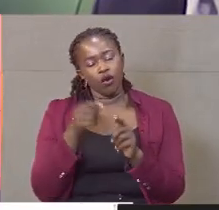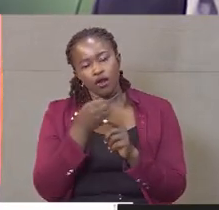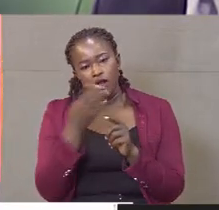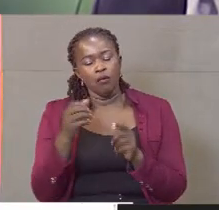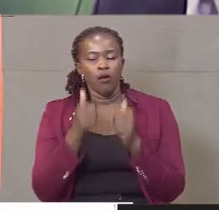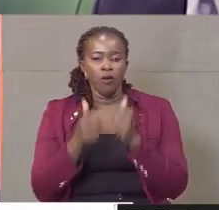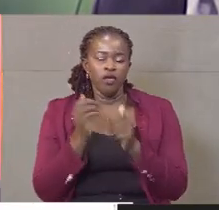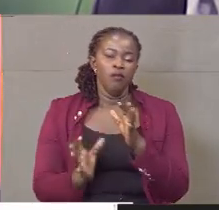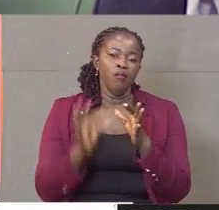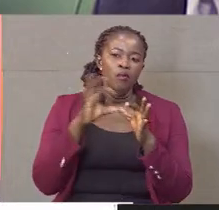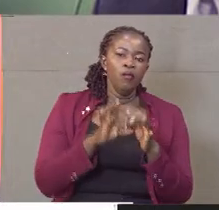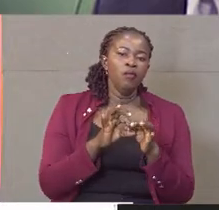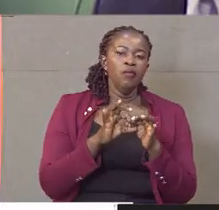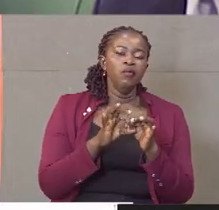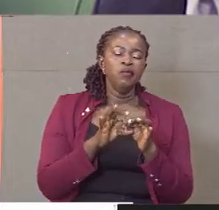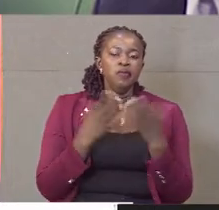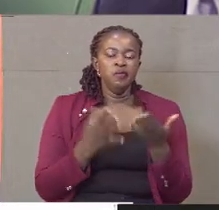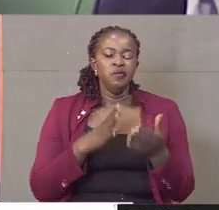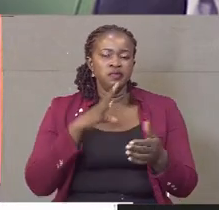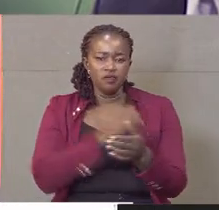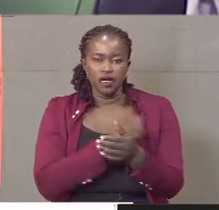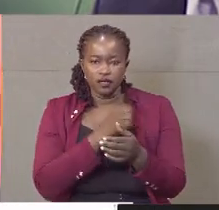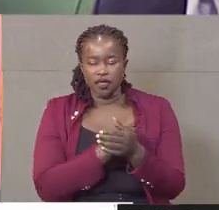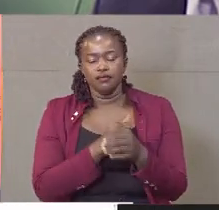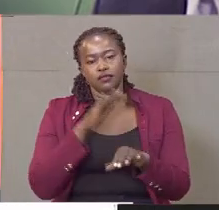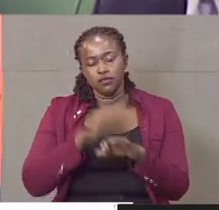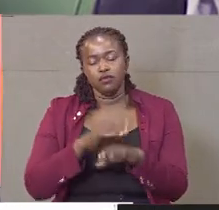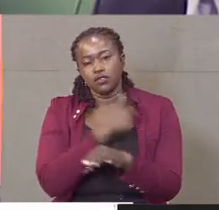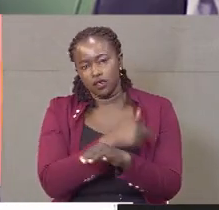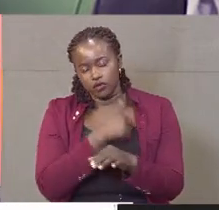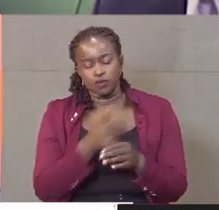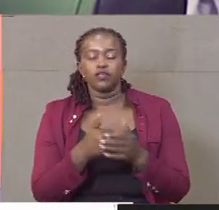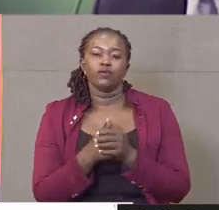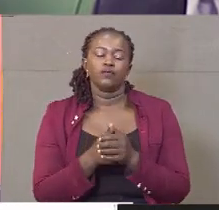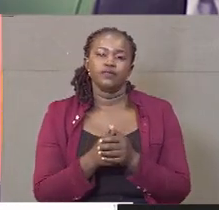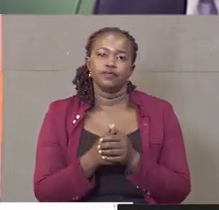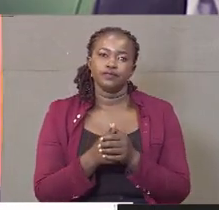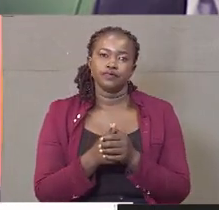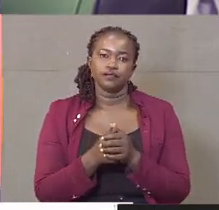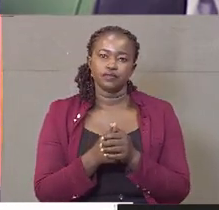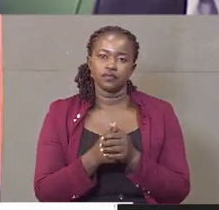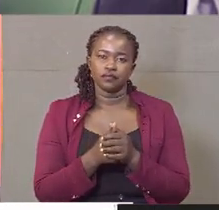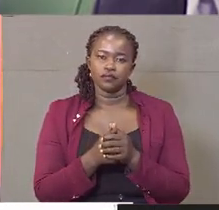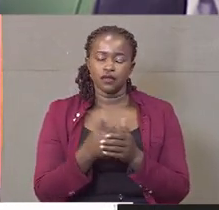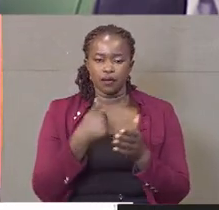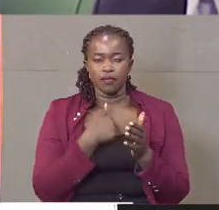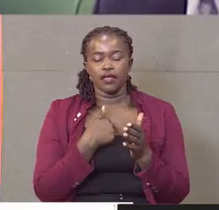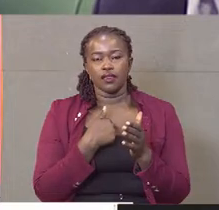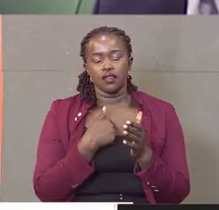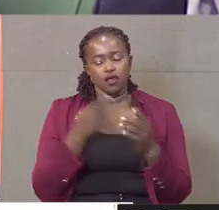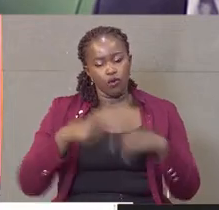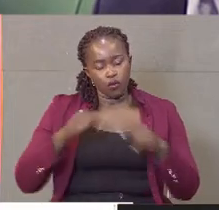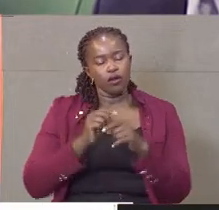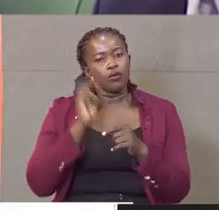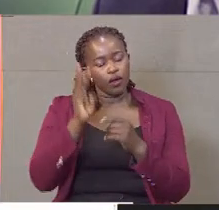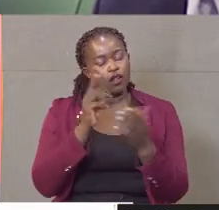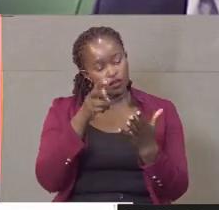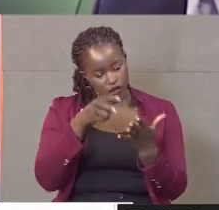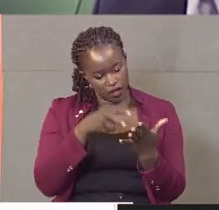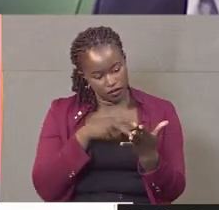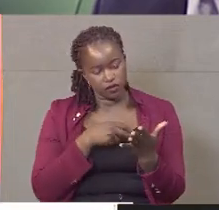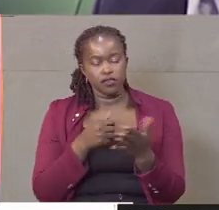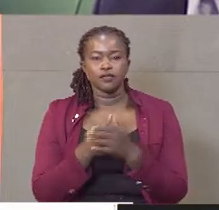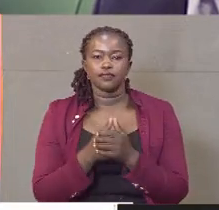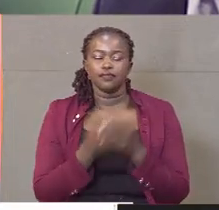commensurate with the pressures on the hospital. I've captured that. We shall look into it.